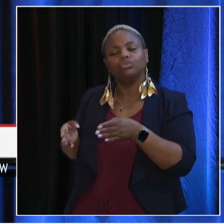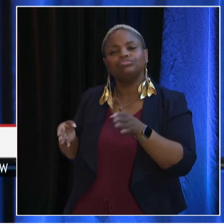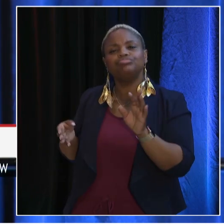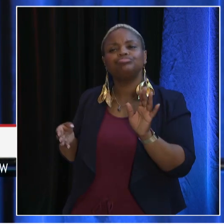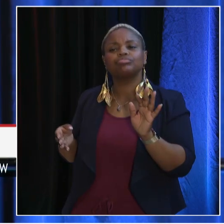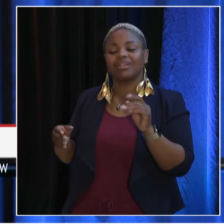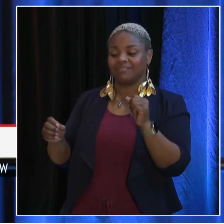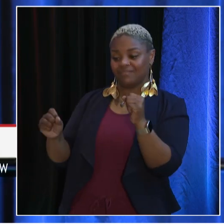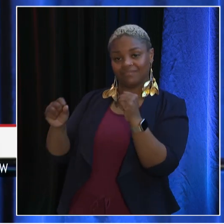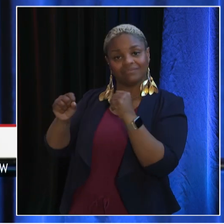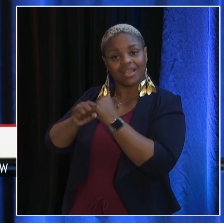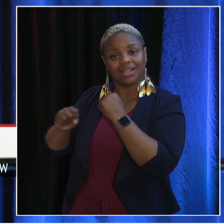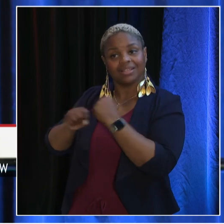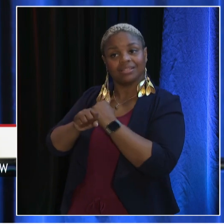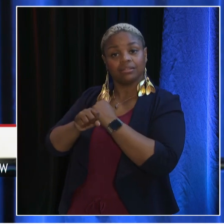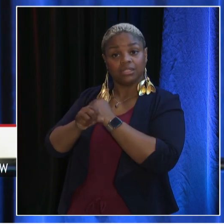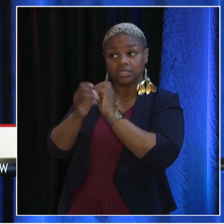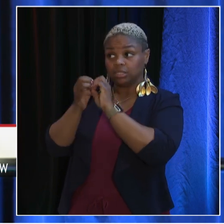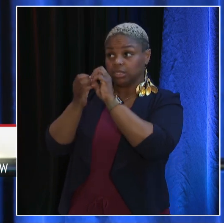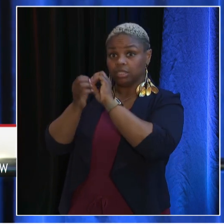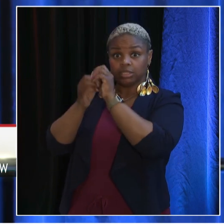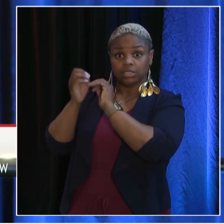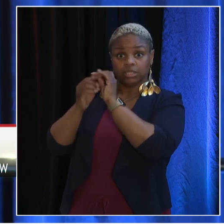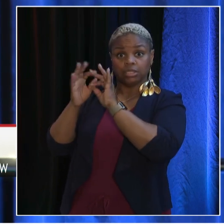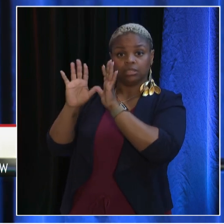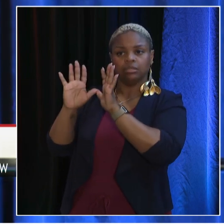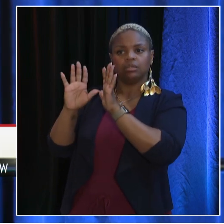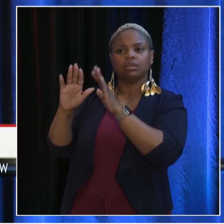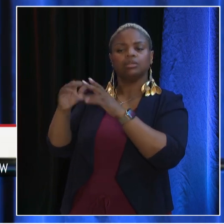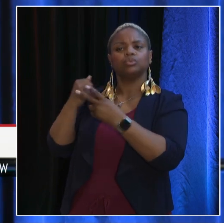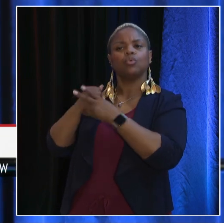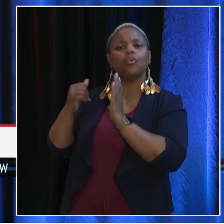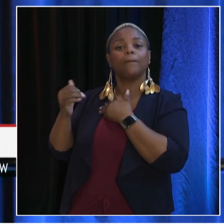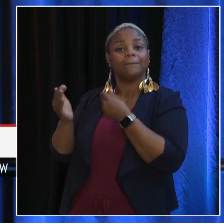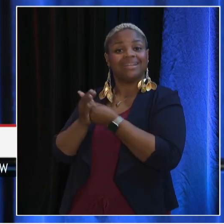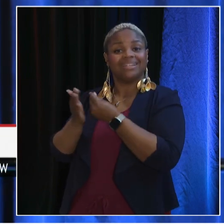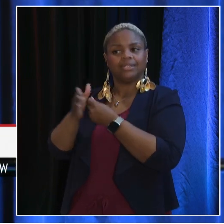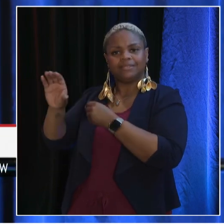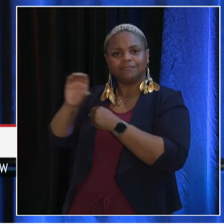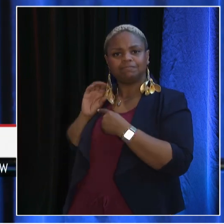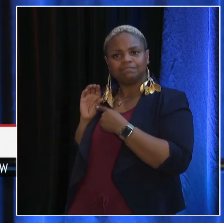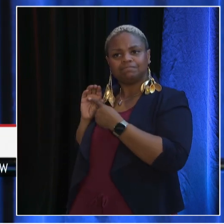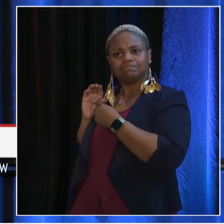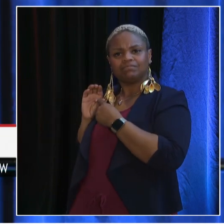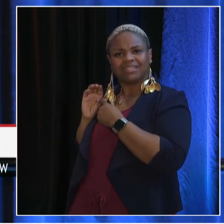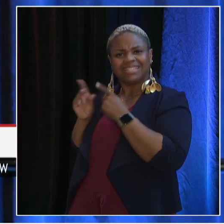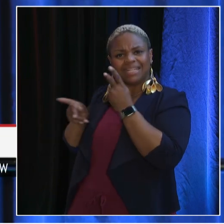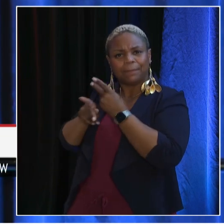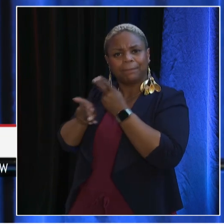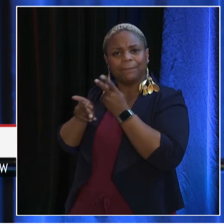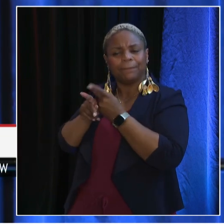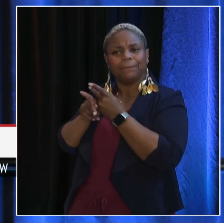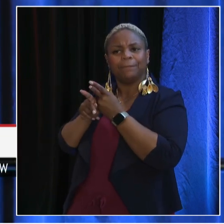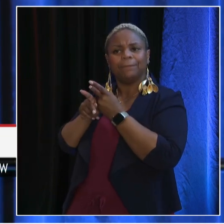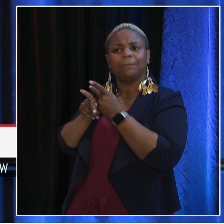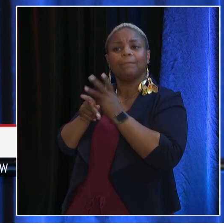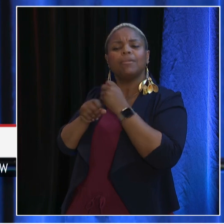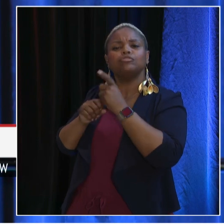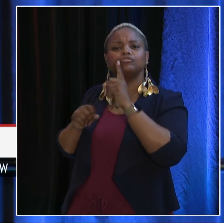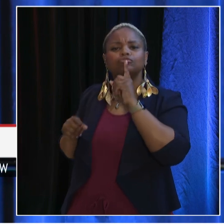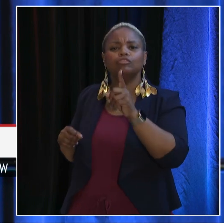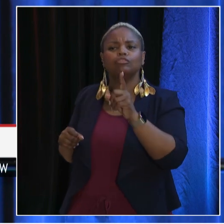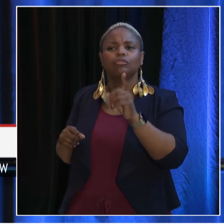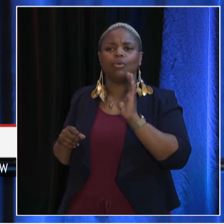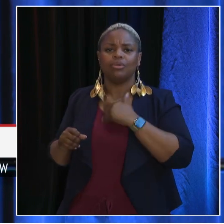fighting to protect our finances from intrusion. We have to look at ways that we are fighting to protect